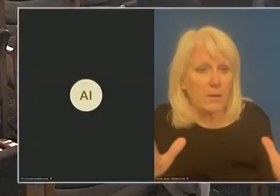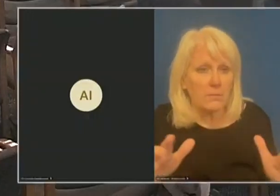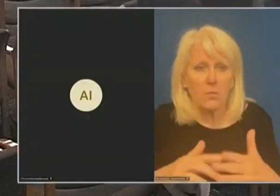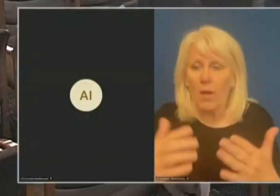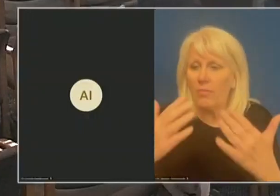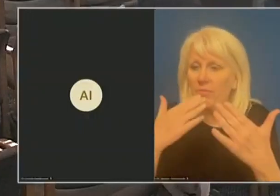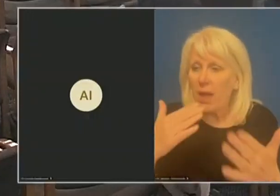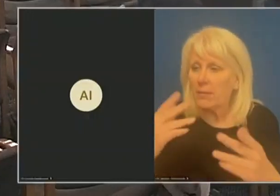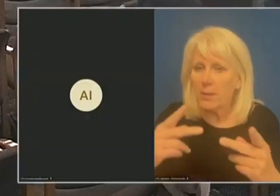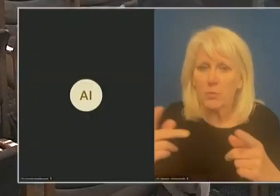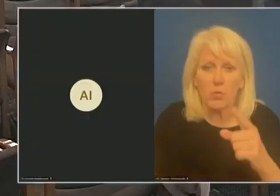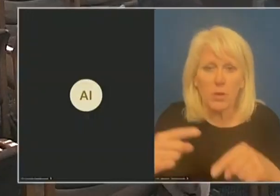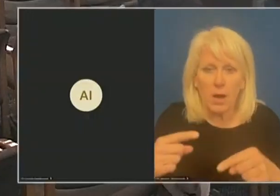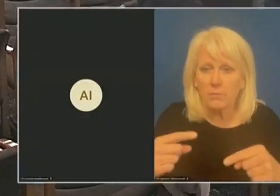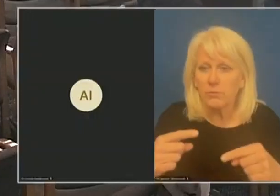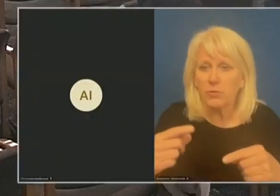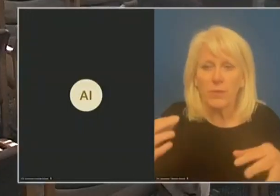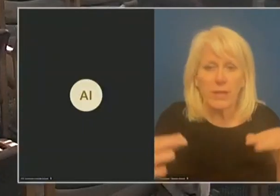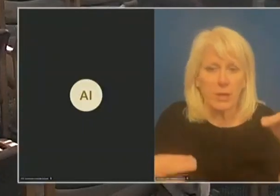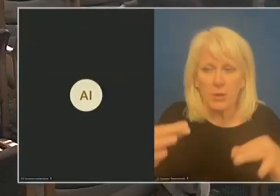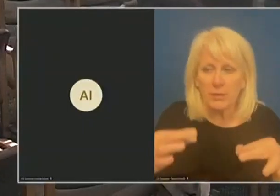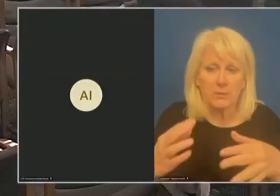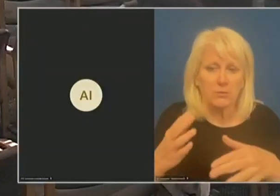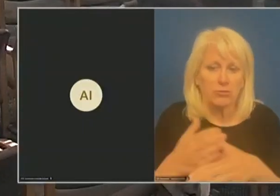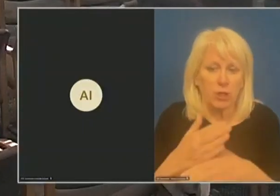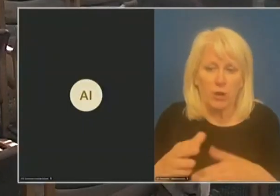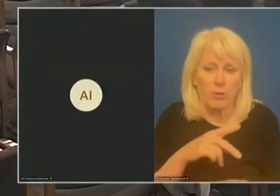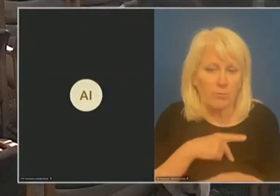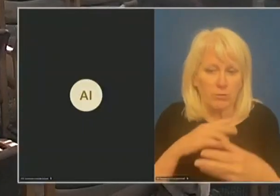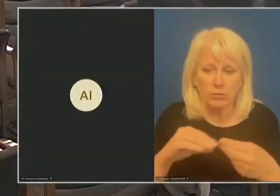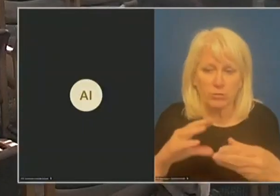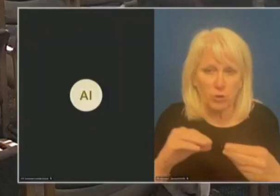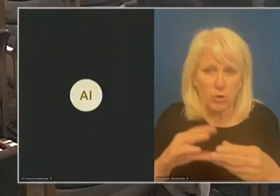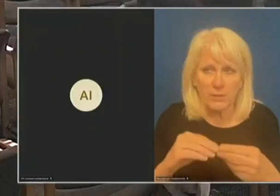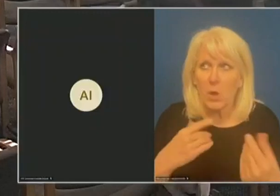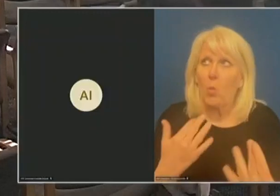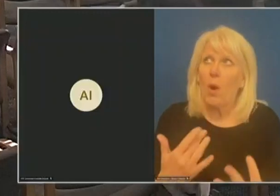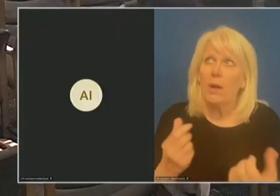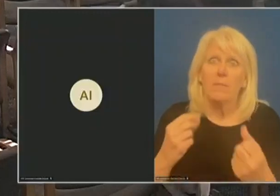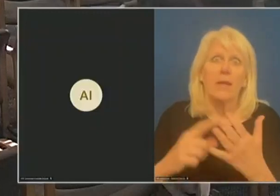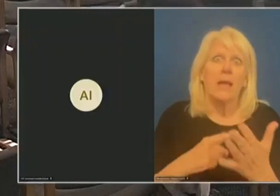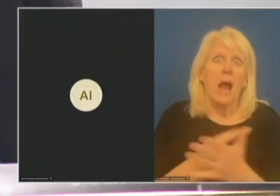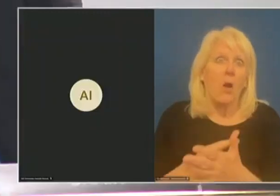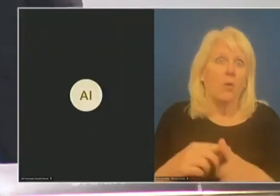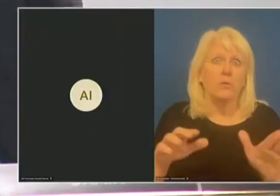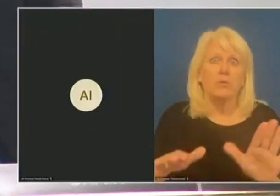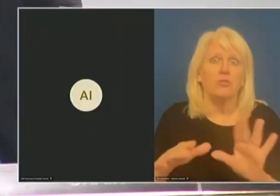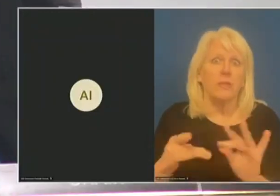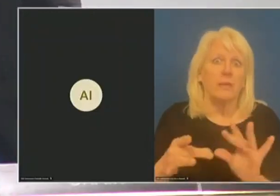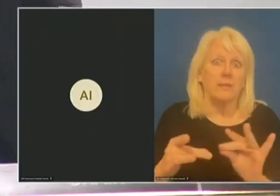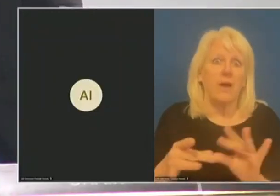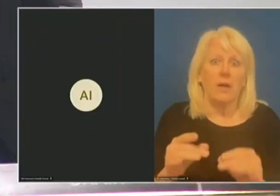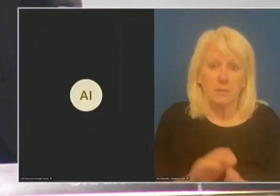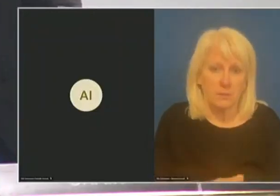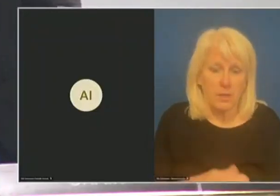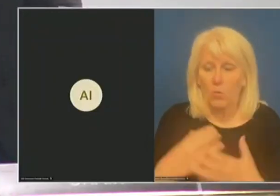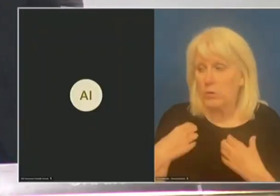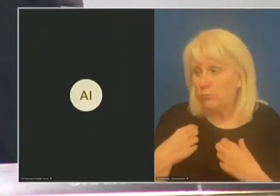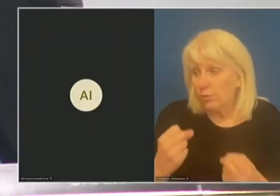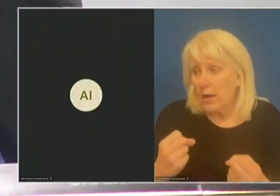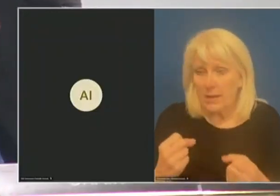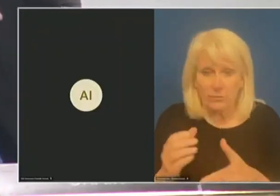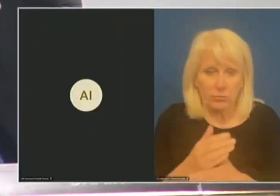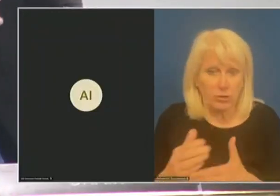came to hearings and shared personal stories and waited hours to testify. It was brave to share your